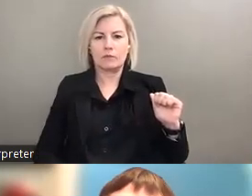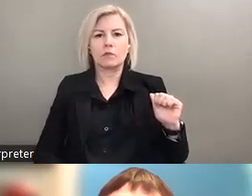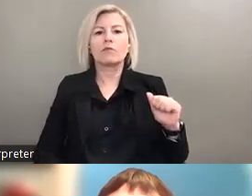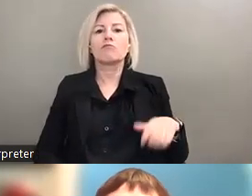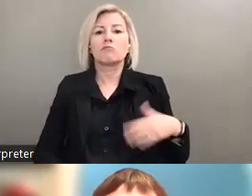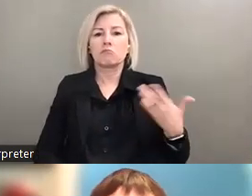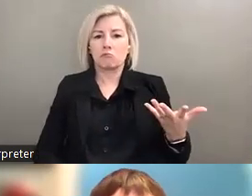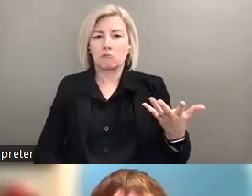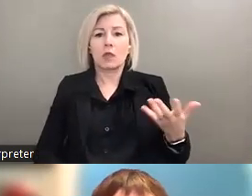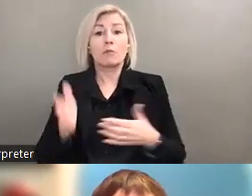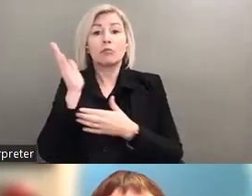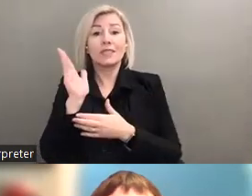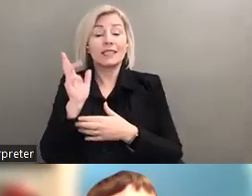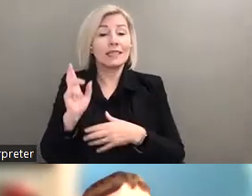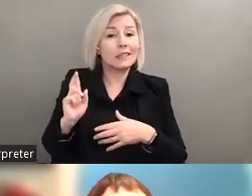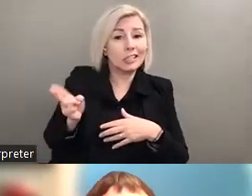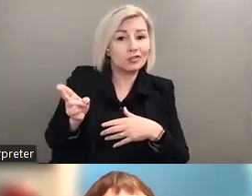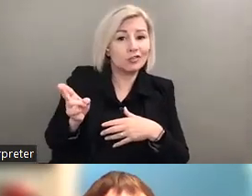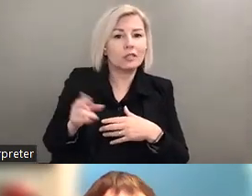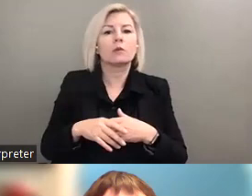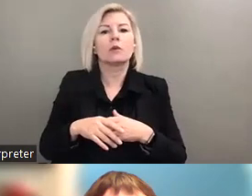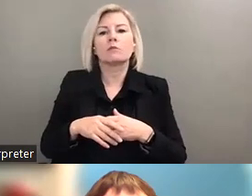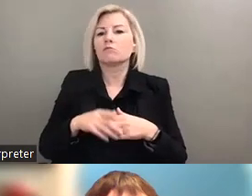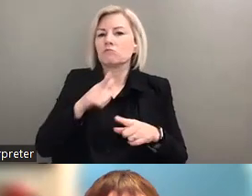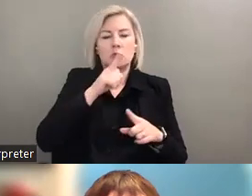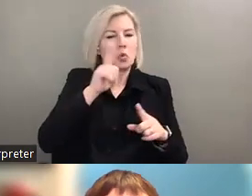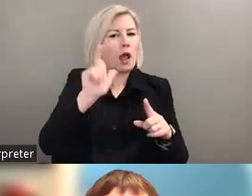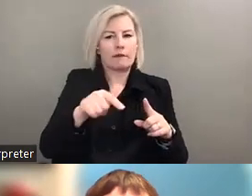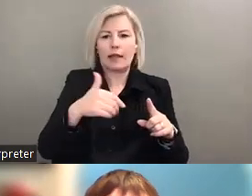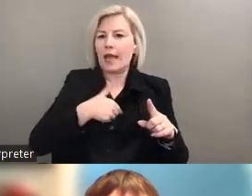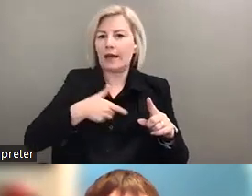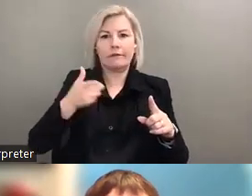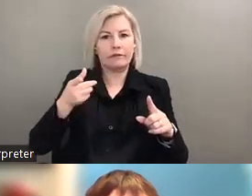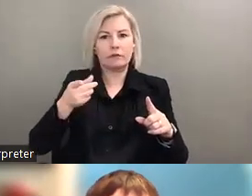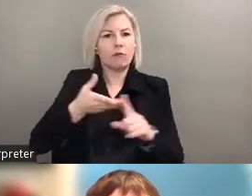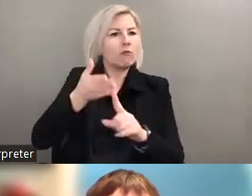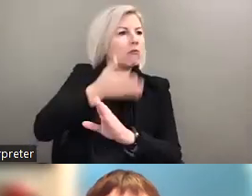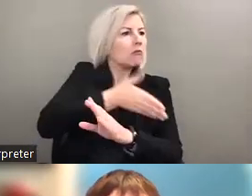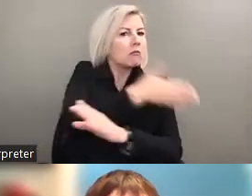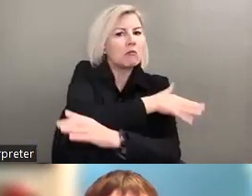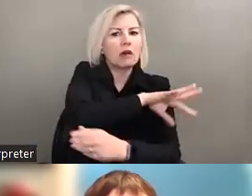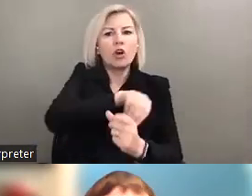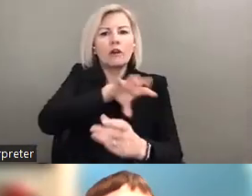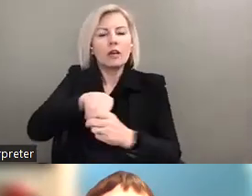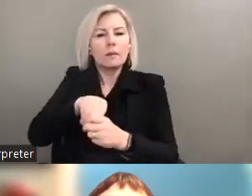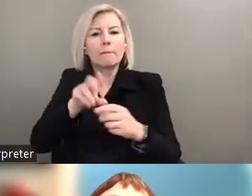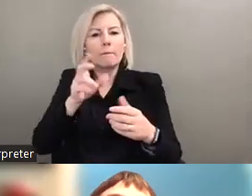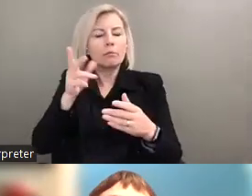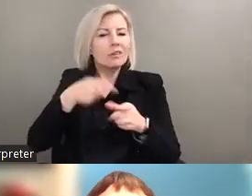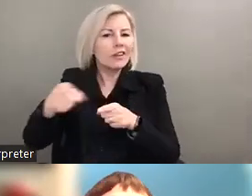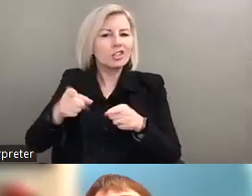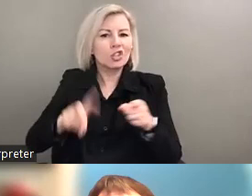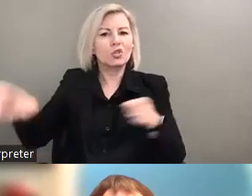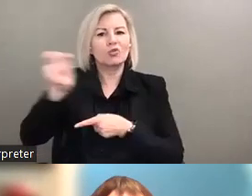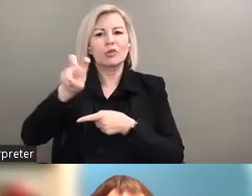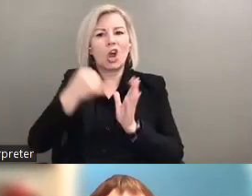So what about presenting history? Presenters do not need to have a history of engaging professional touring artists as an ongoing